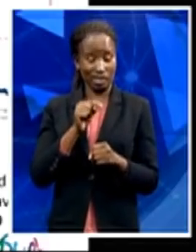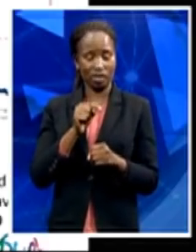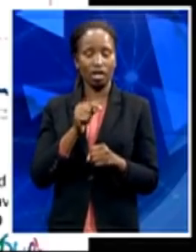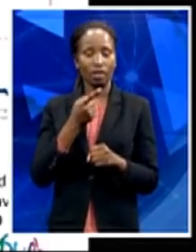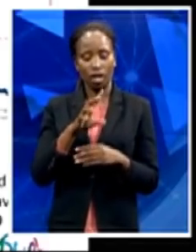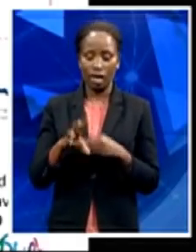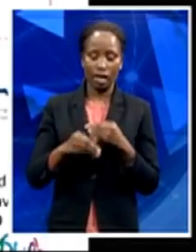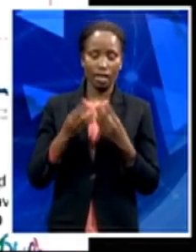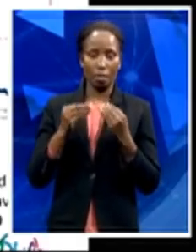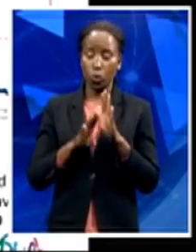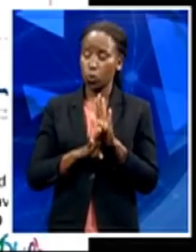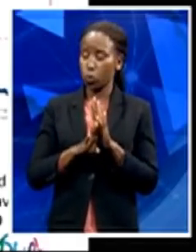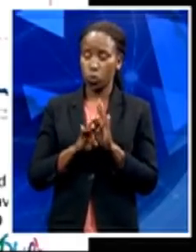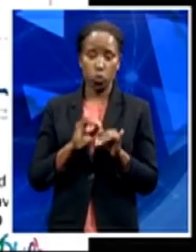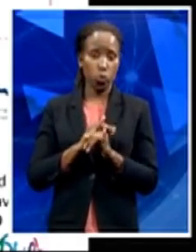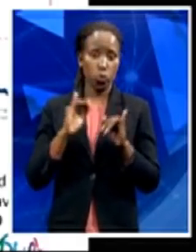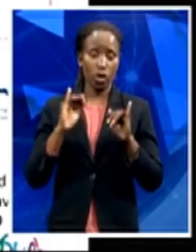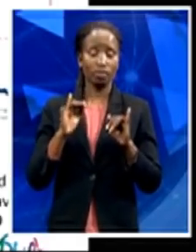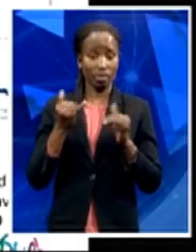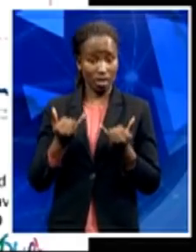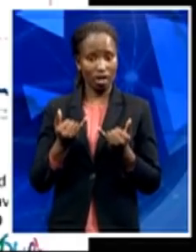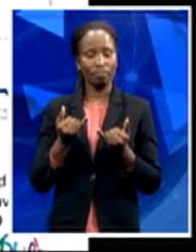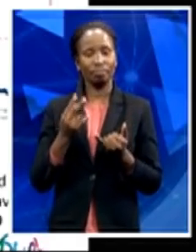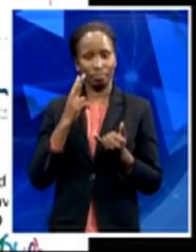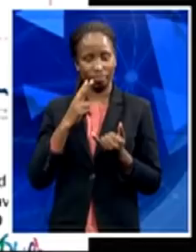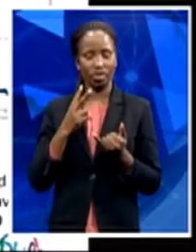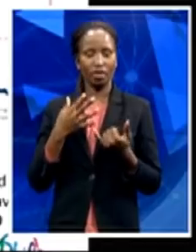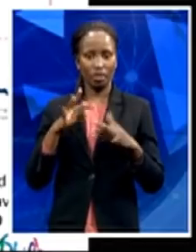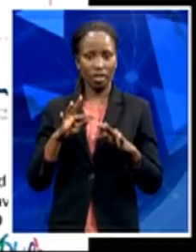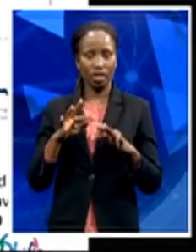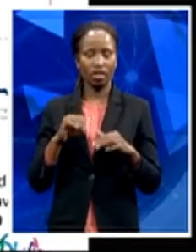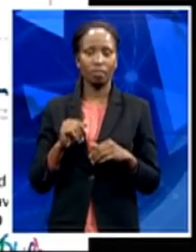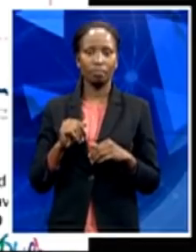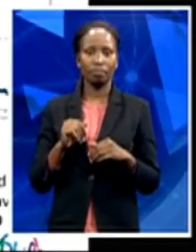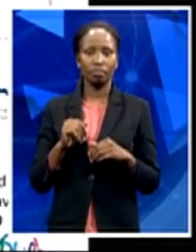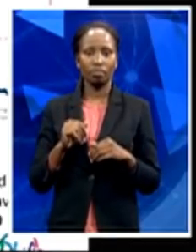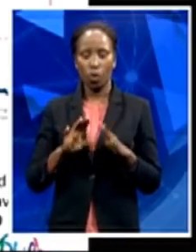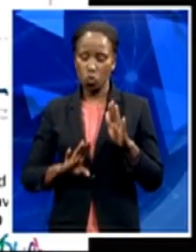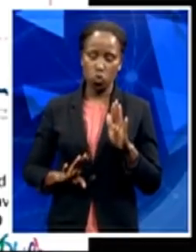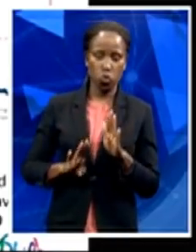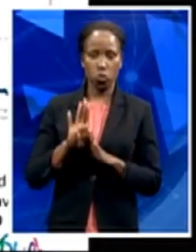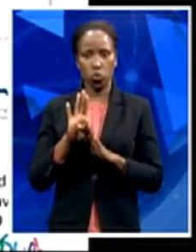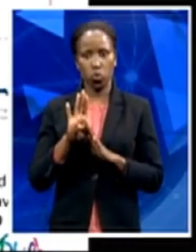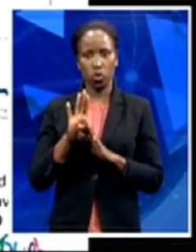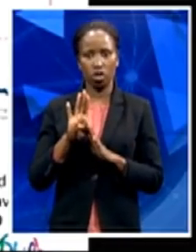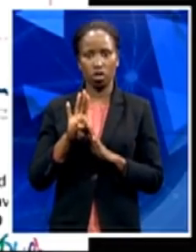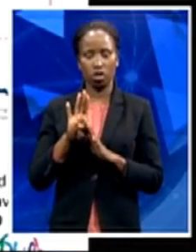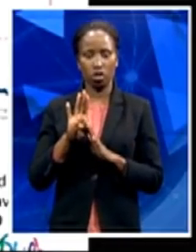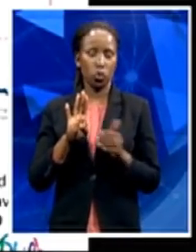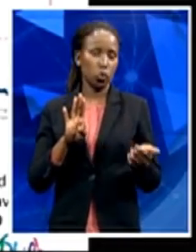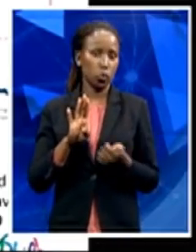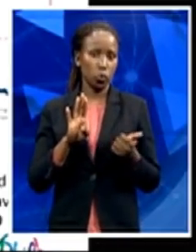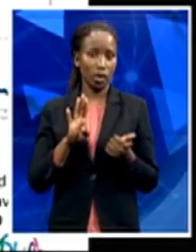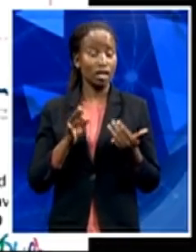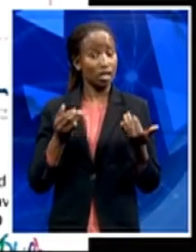now surpassed the threshold that we had set for ourselves, and we are now in the new wave